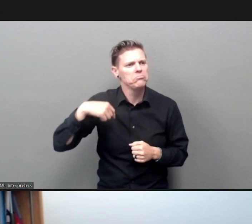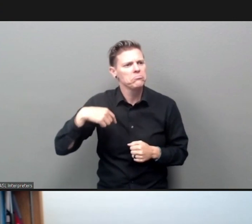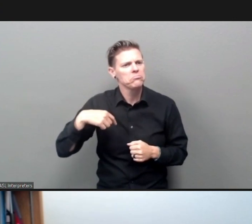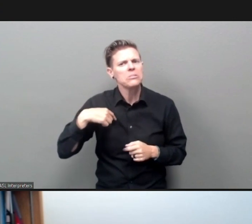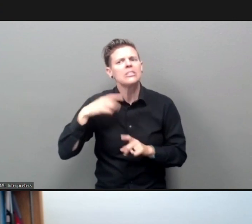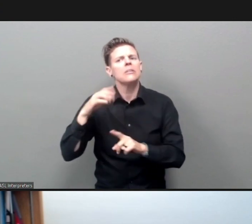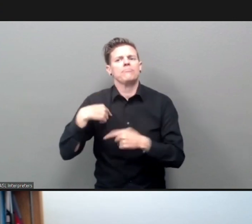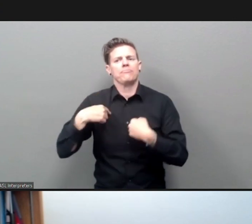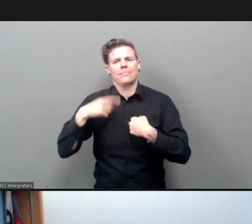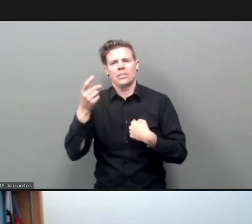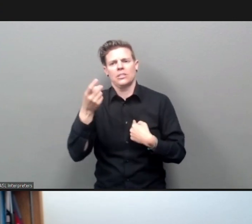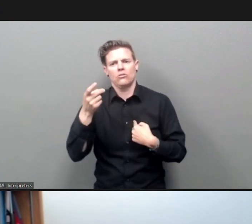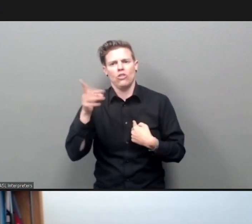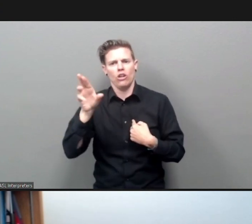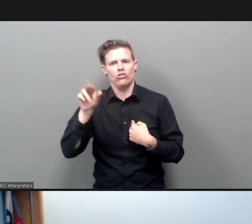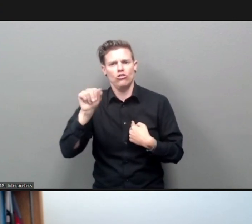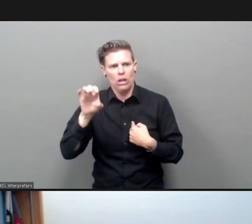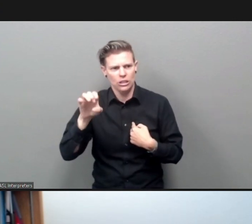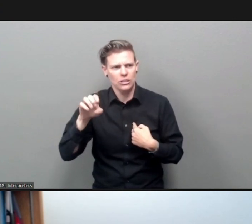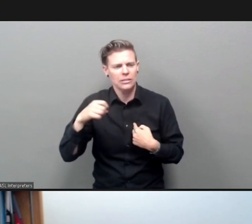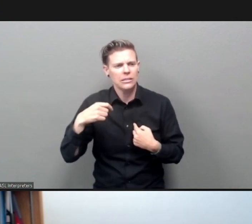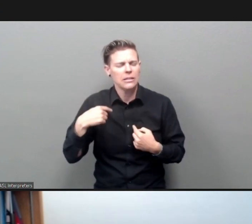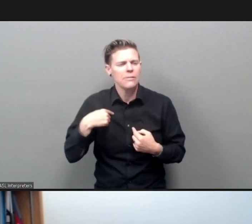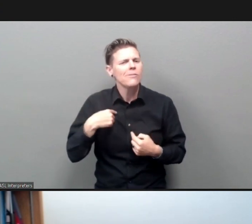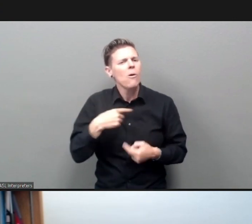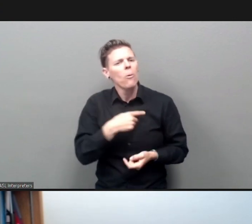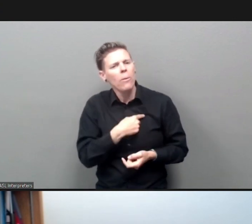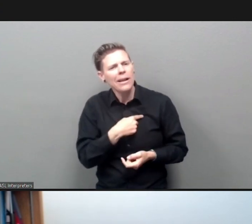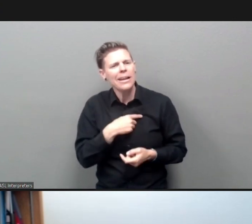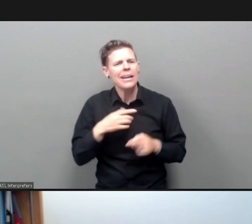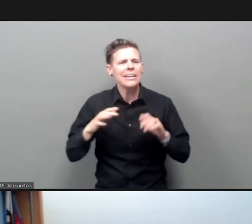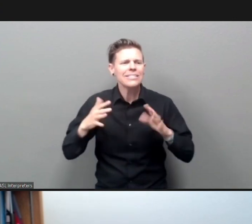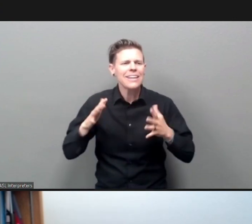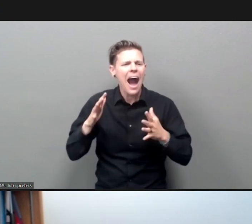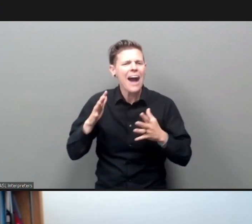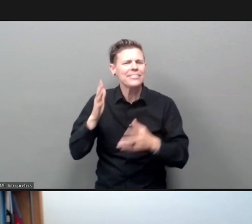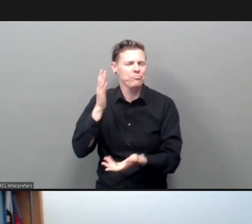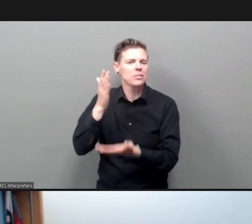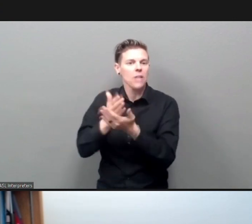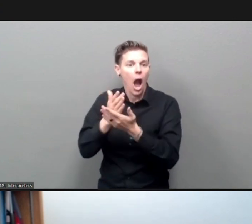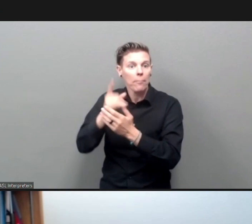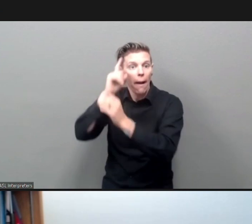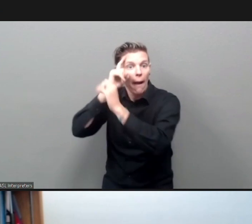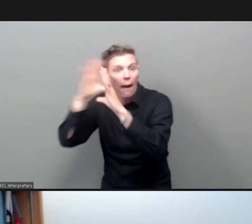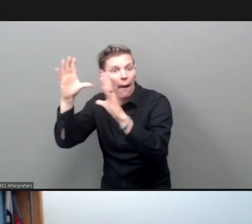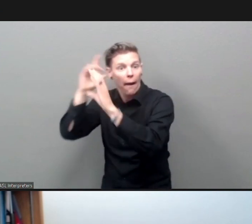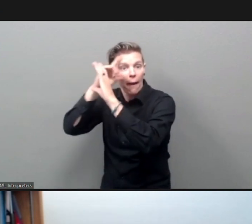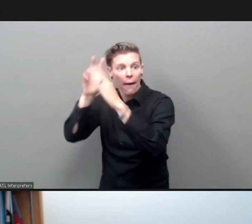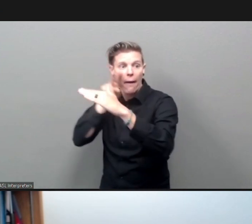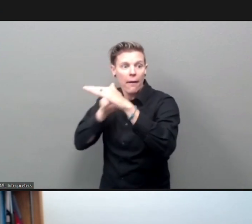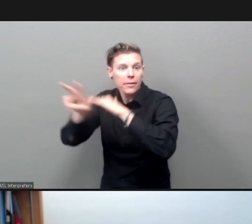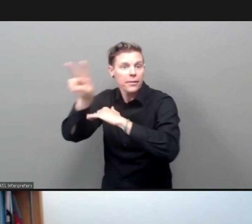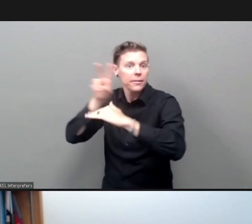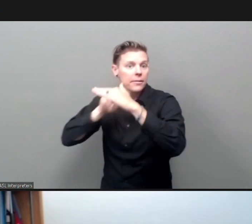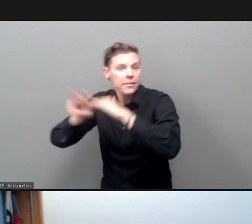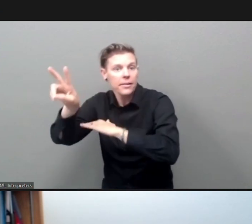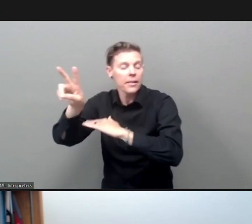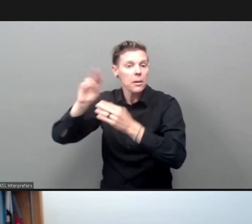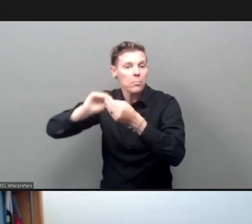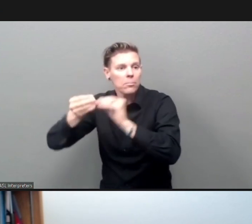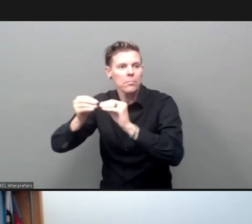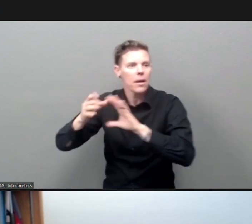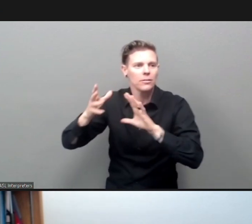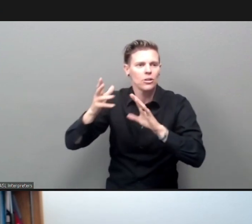dropped the predictions about herd immunity, if you will. I'm all for